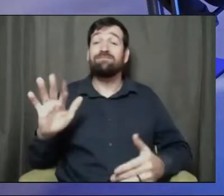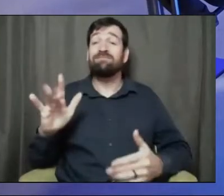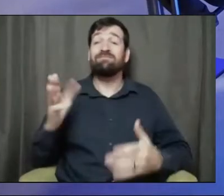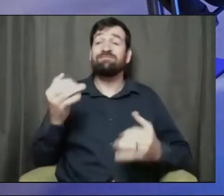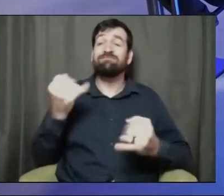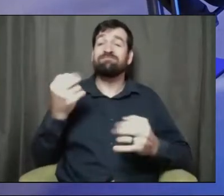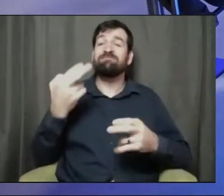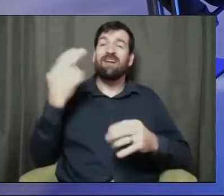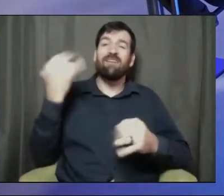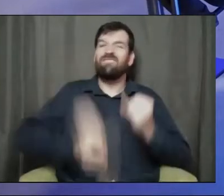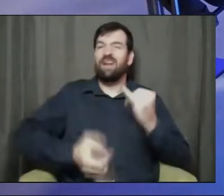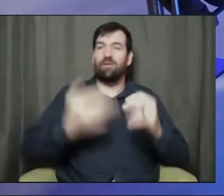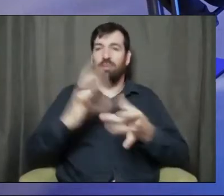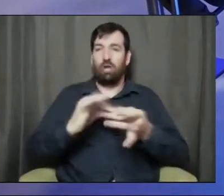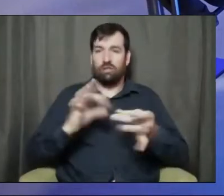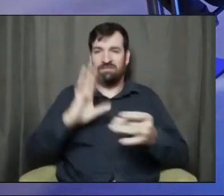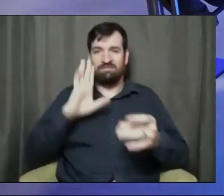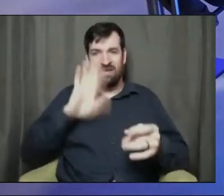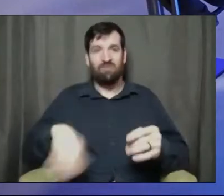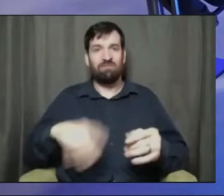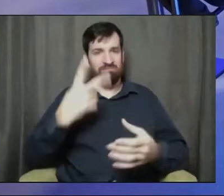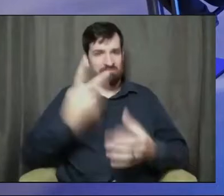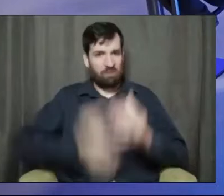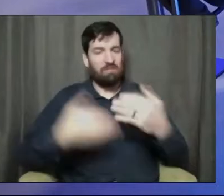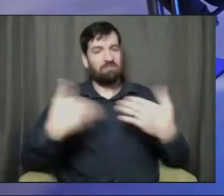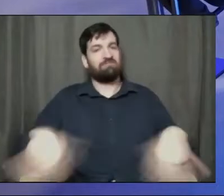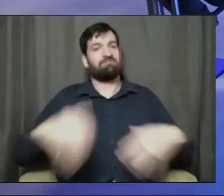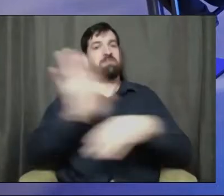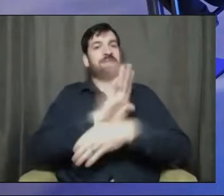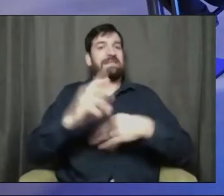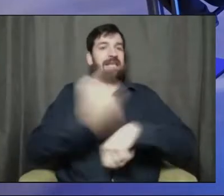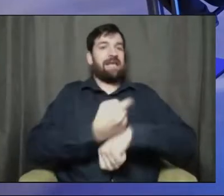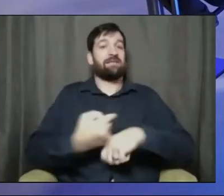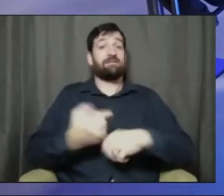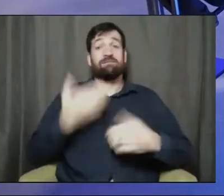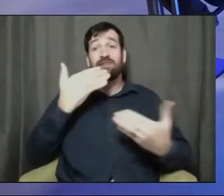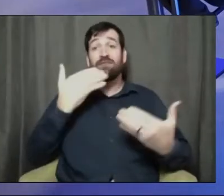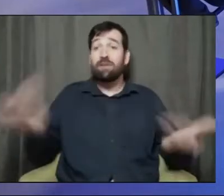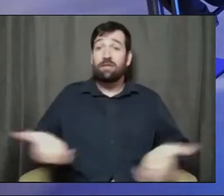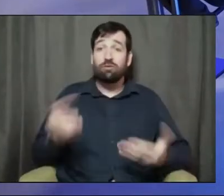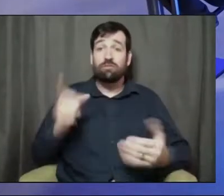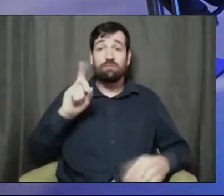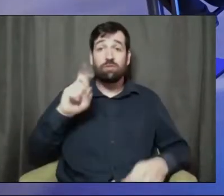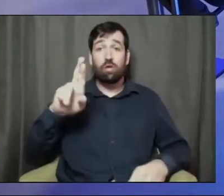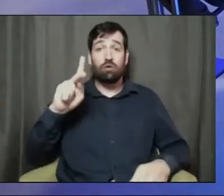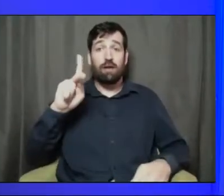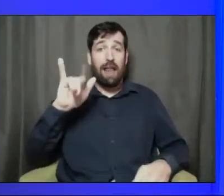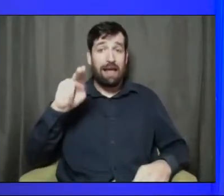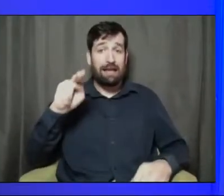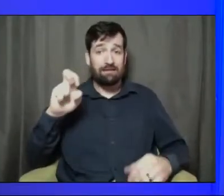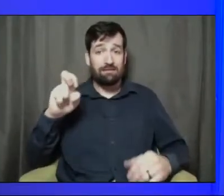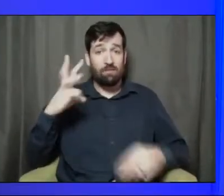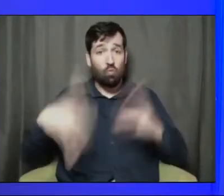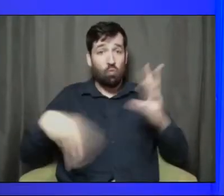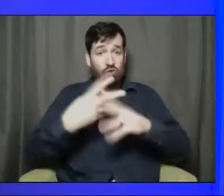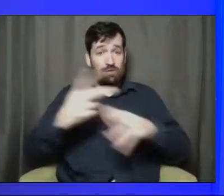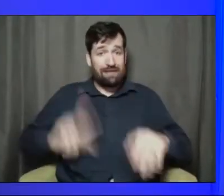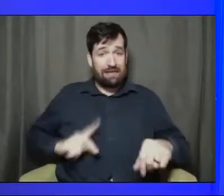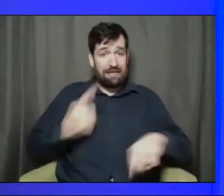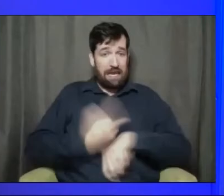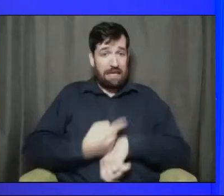guys. I know you both have busy days, so thanks for being with us. Dr. Klein, just final thoughts on this World Kidney Day.